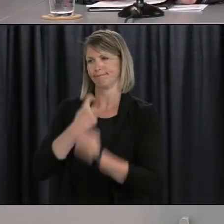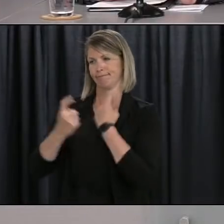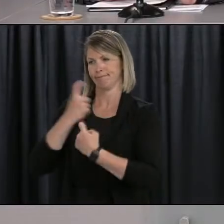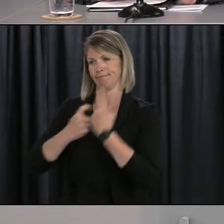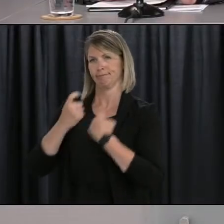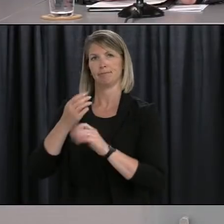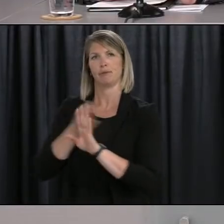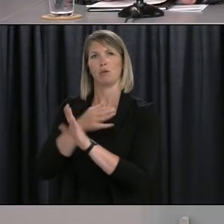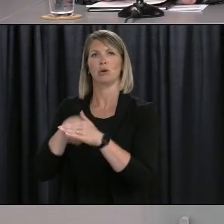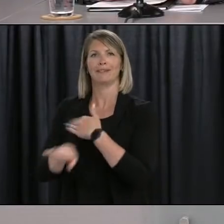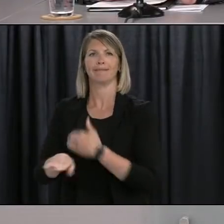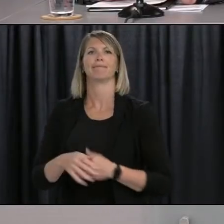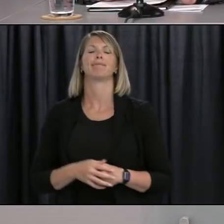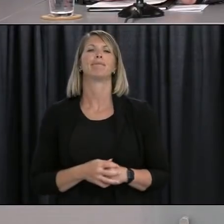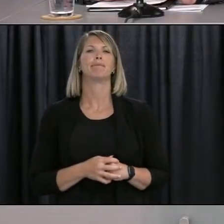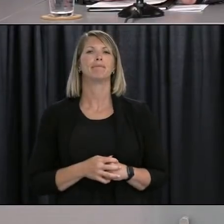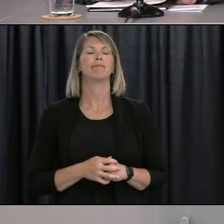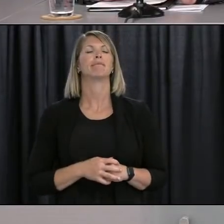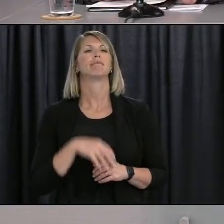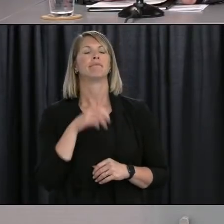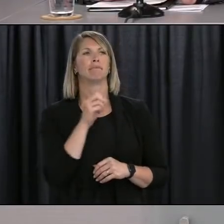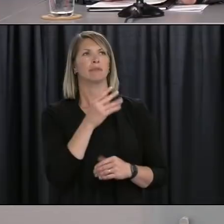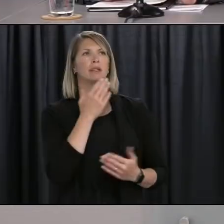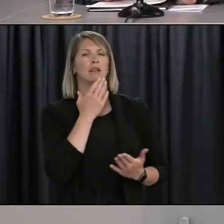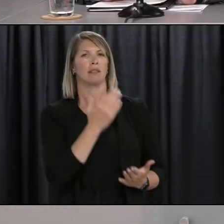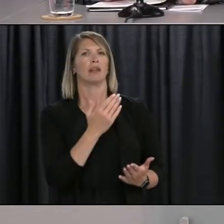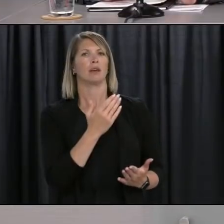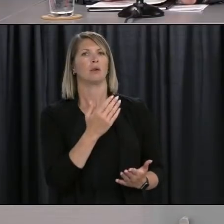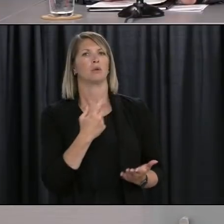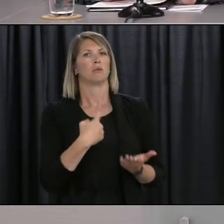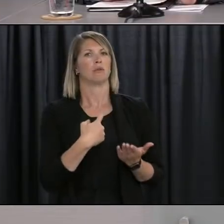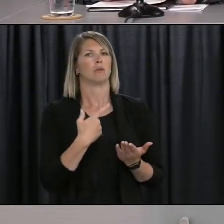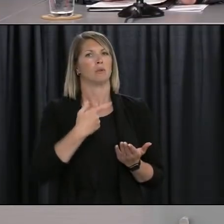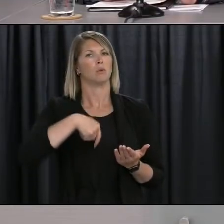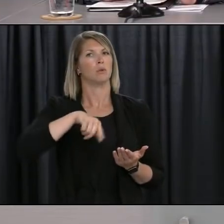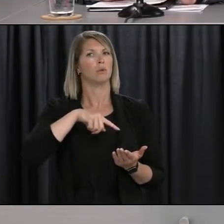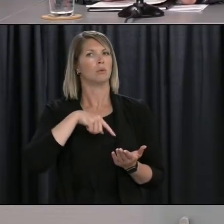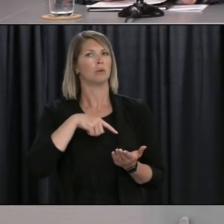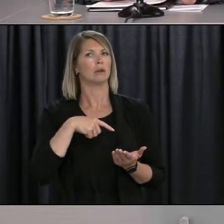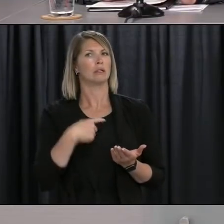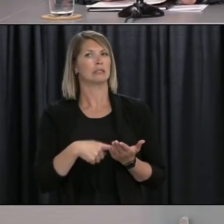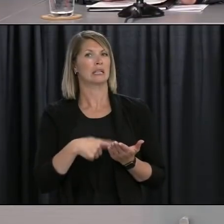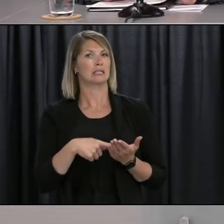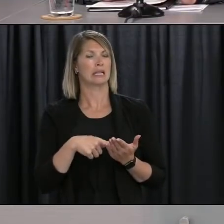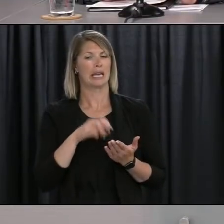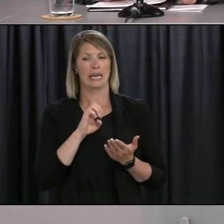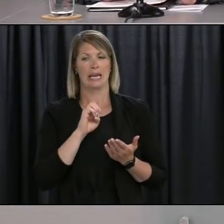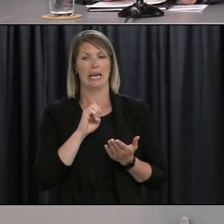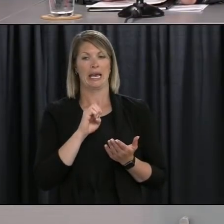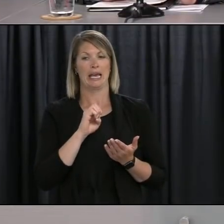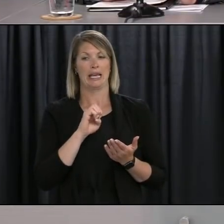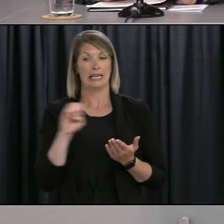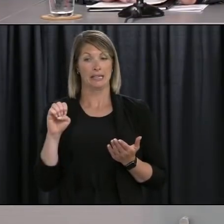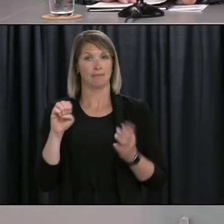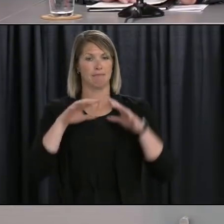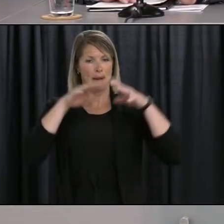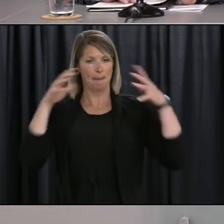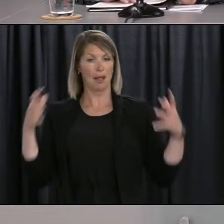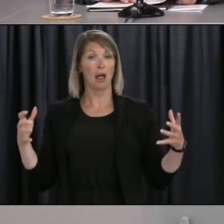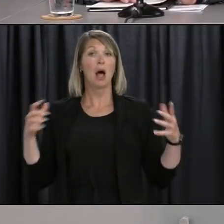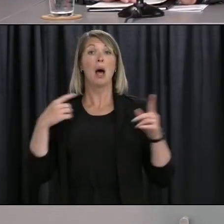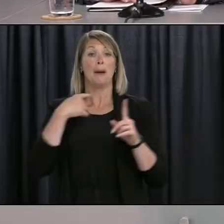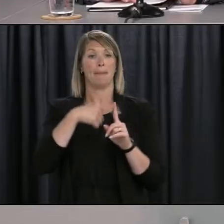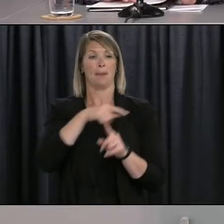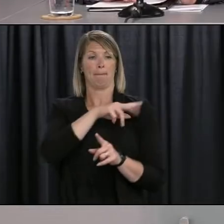Thank you again. And so we're talking about an Atlantic bubble, but I think people are still wondering about personal bubbles. So I'm just wondering, has